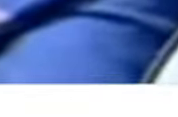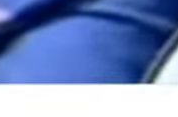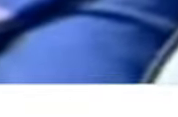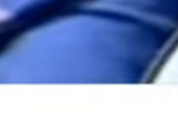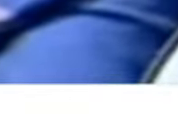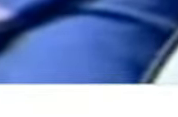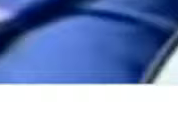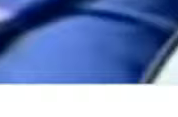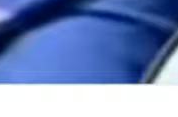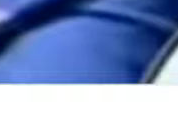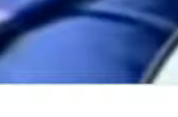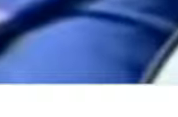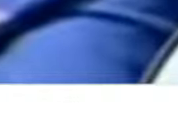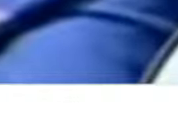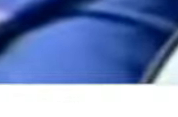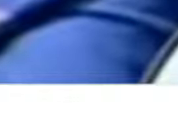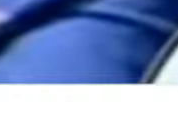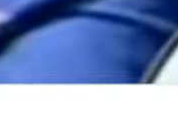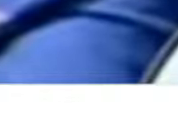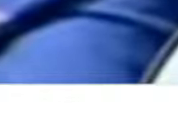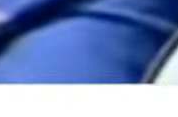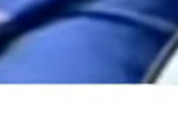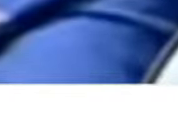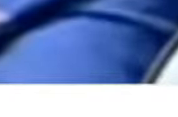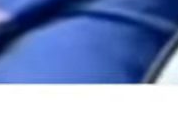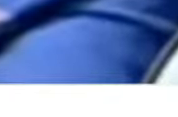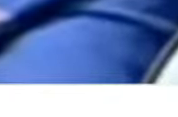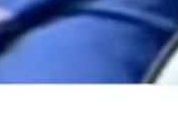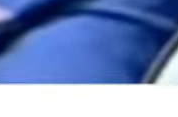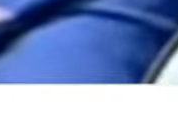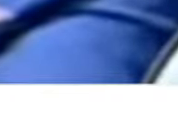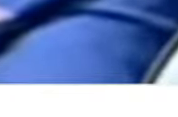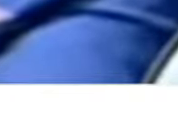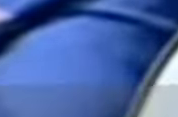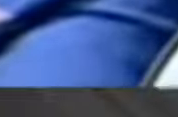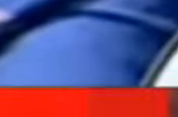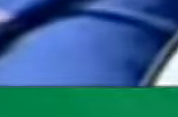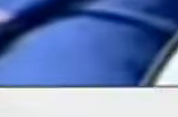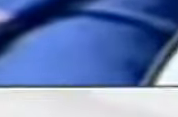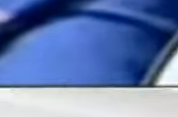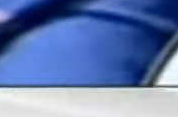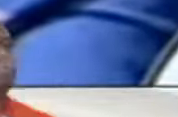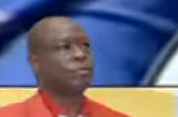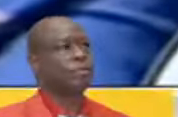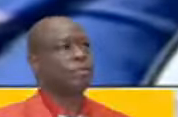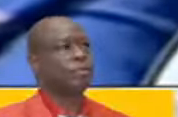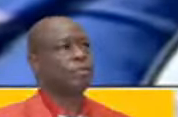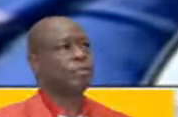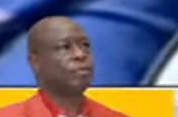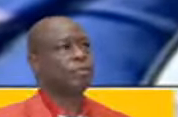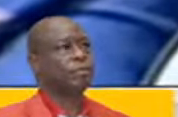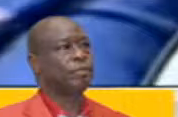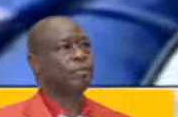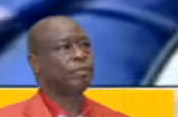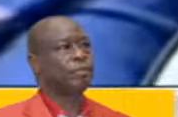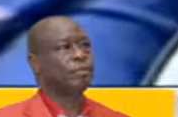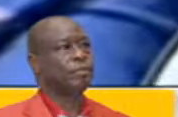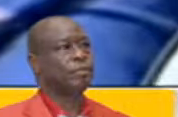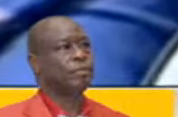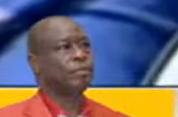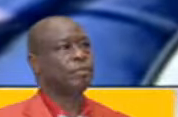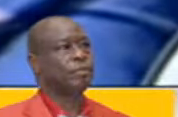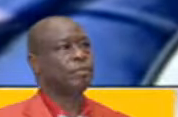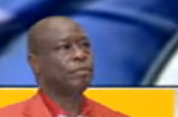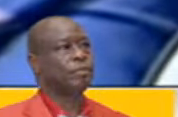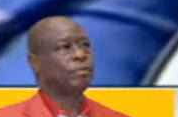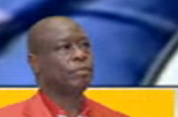against all of us every day, the civil way of challenging that decision is through an appeal. So you appeal the decision. You do not go